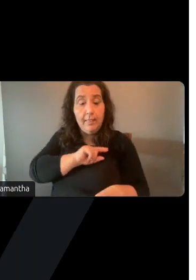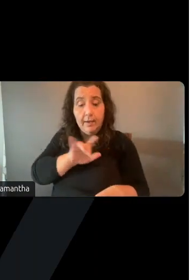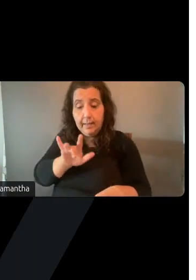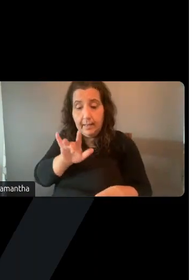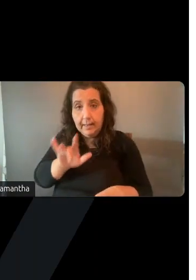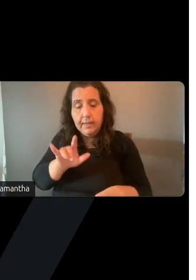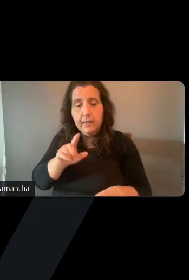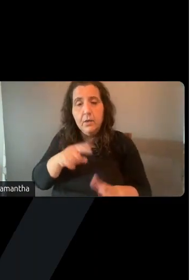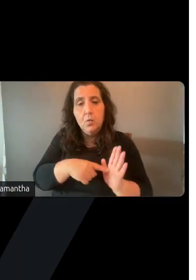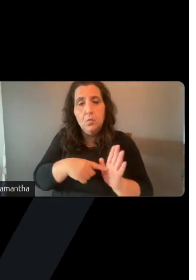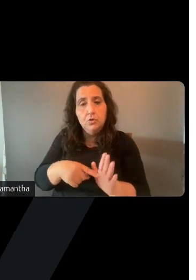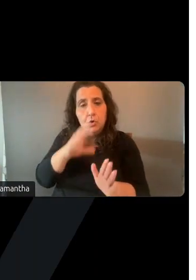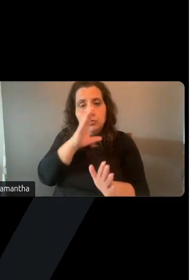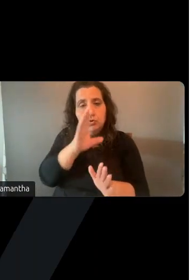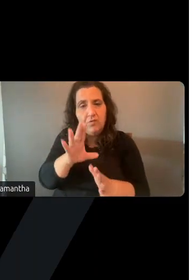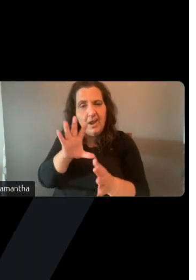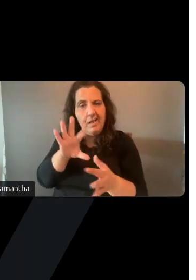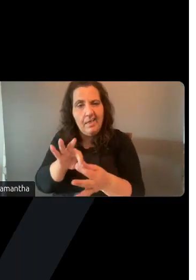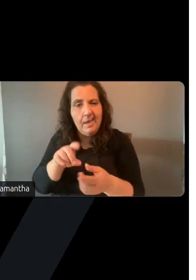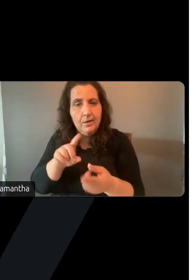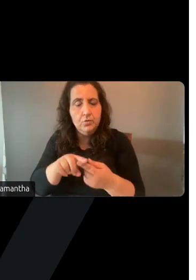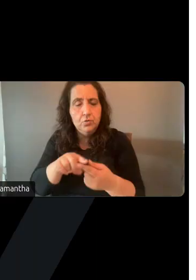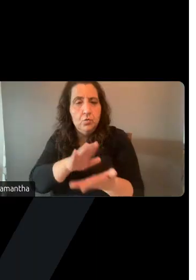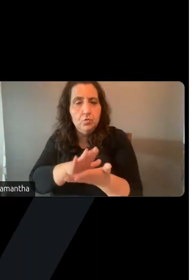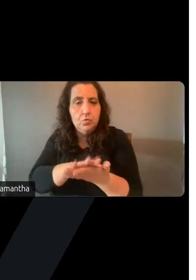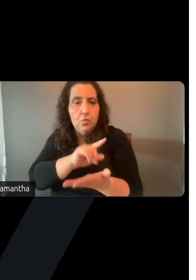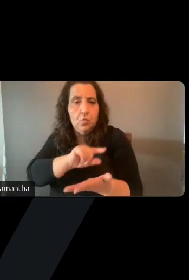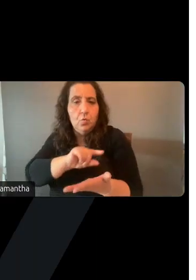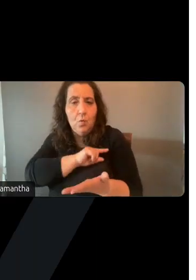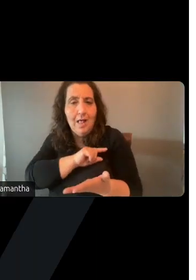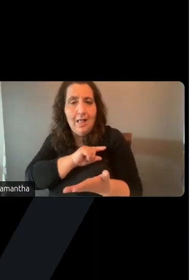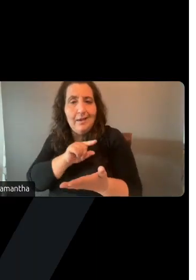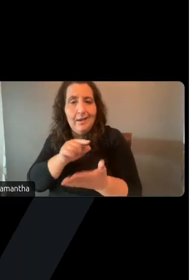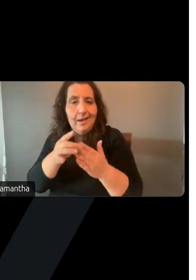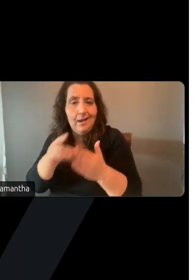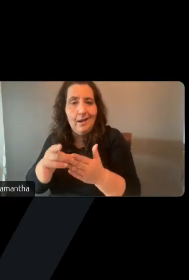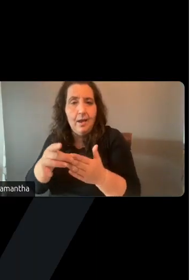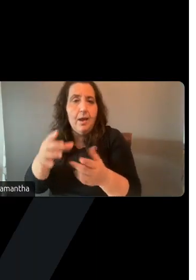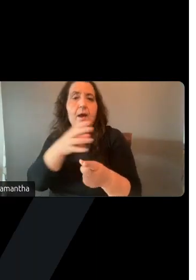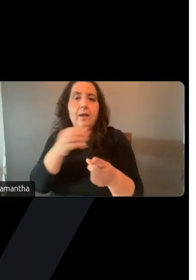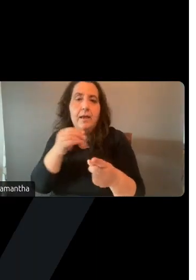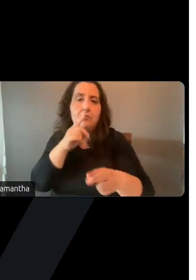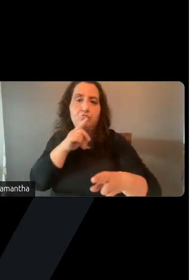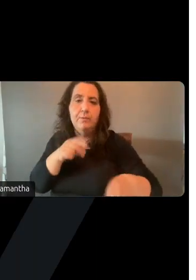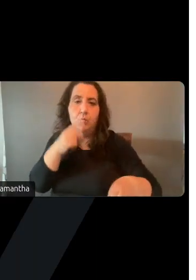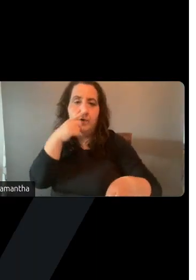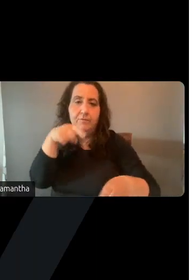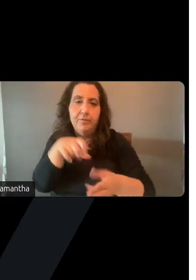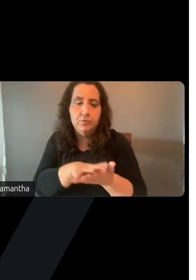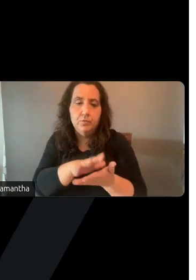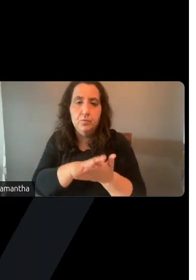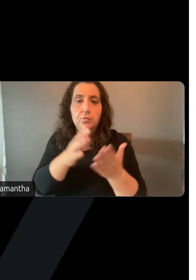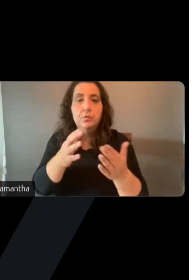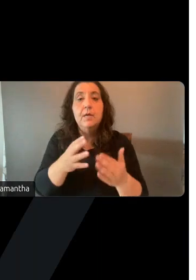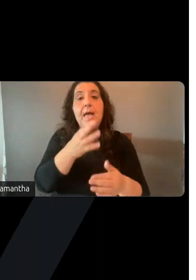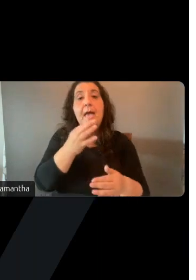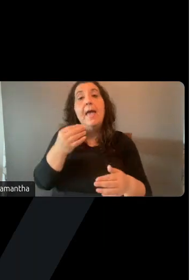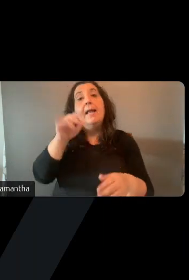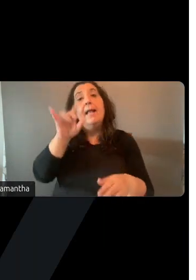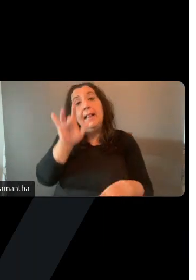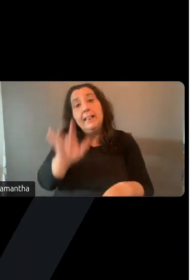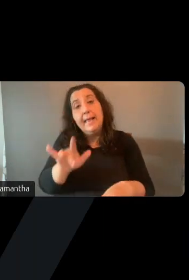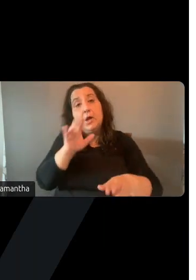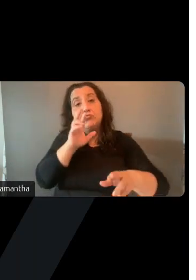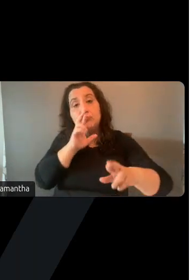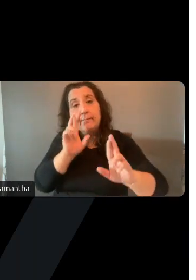links to school quality guides and reports for this school. And you can also click on Reports for